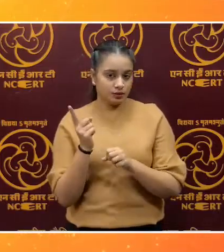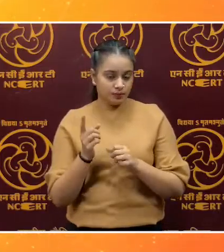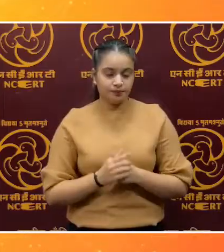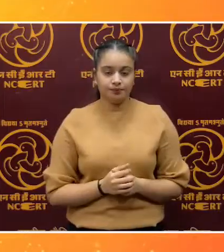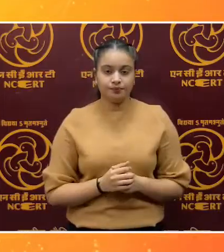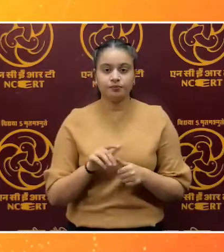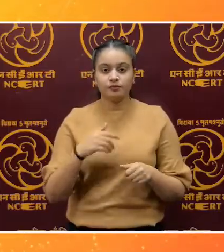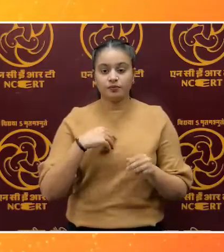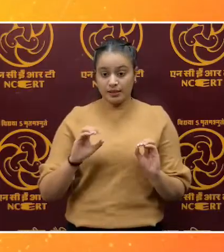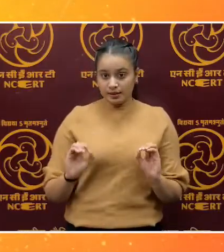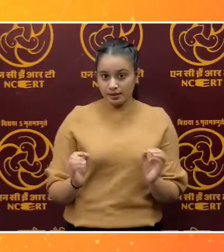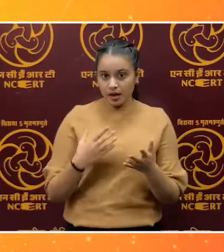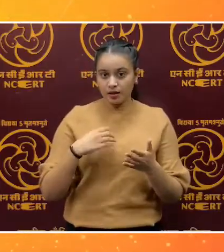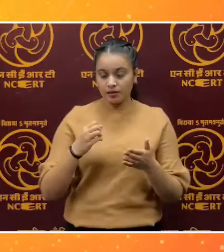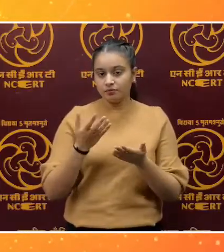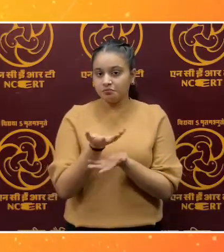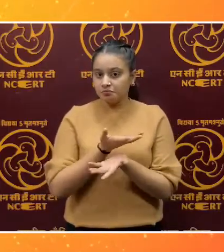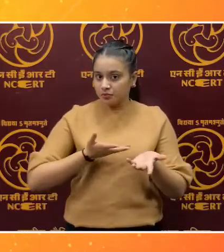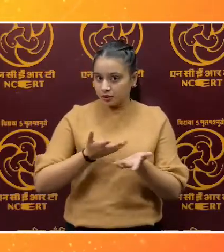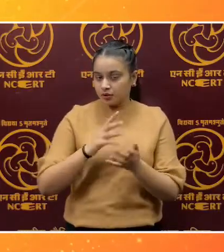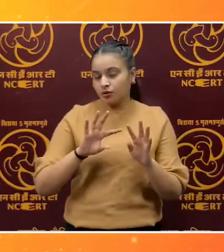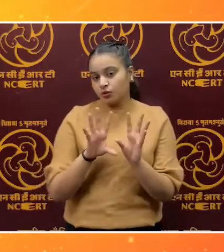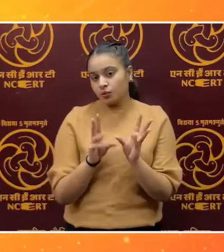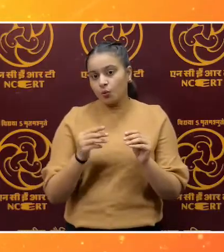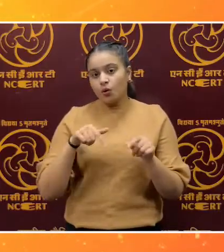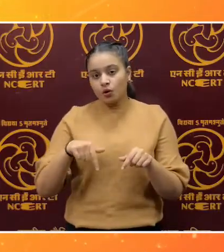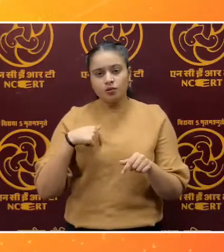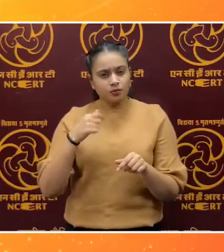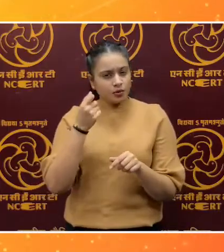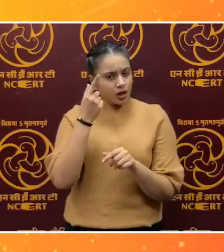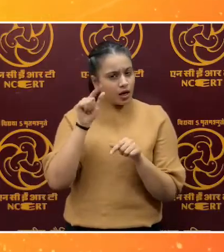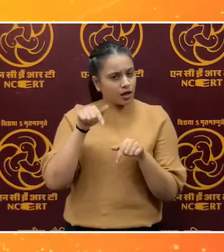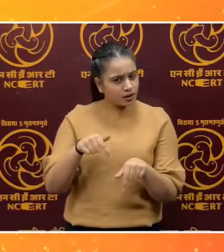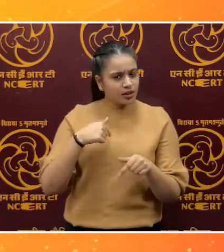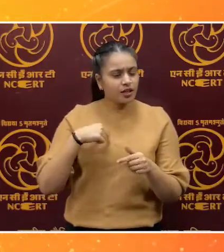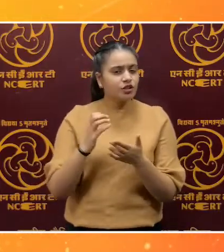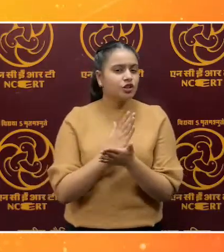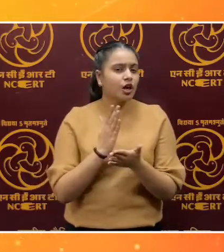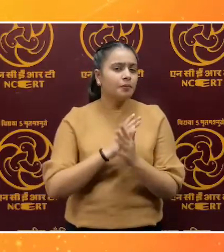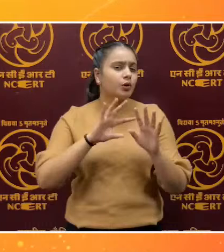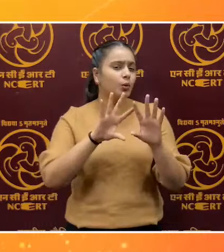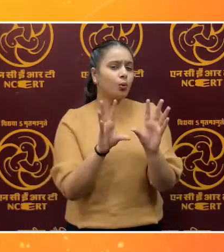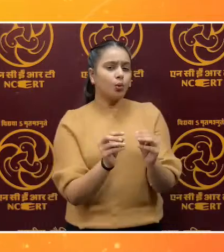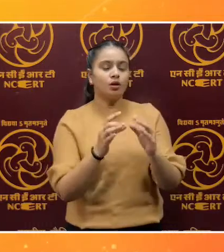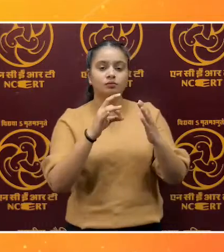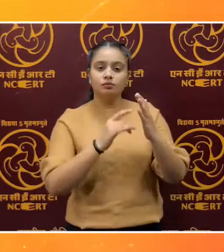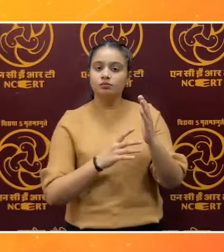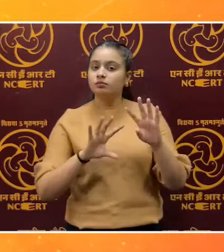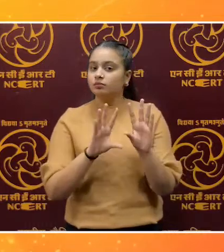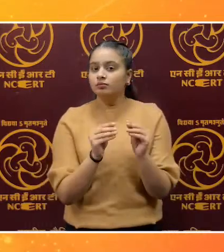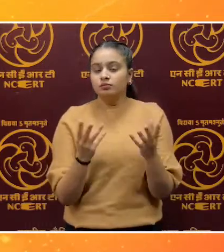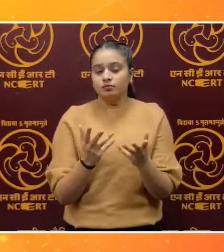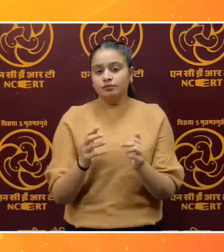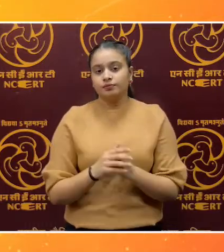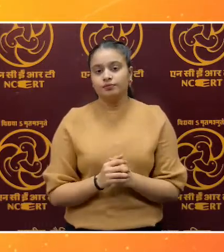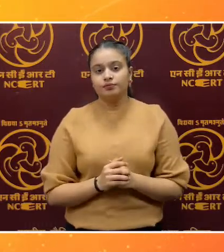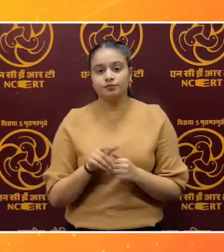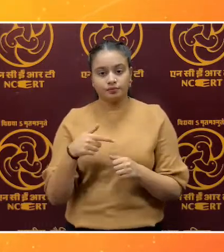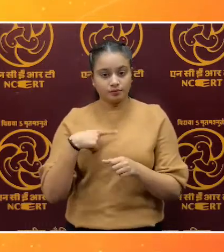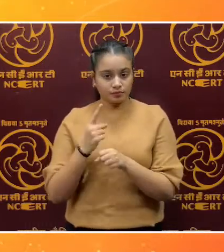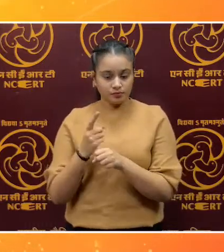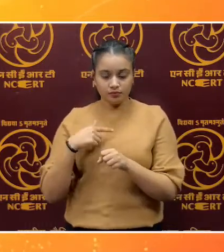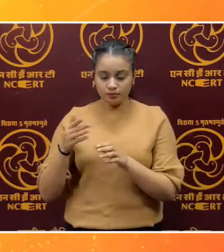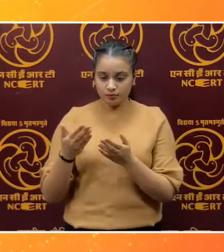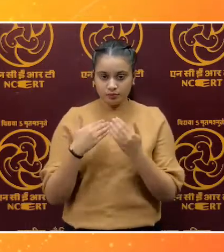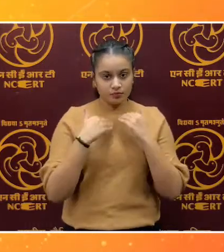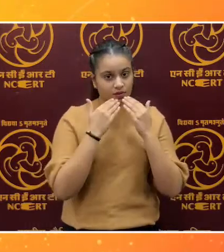this conversation without further ado and let's understand what is this chapter all about. Ma'am. Thank you so much Tanvi for